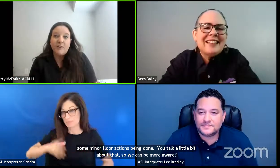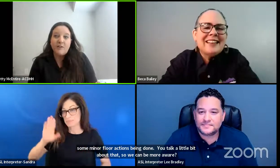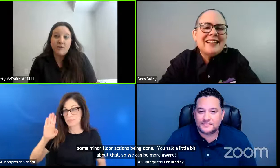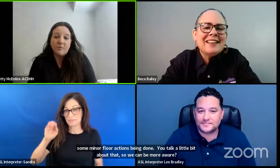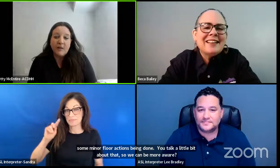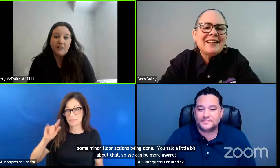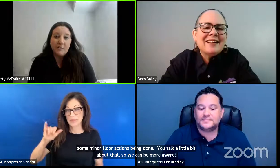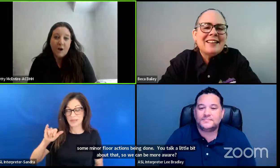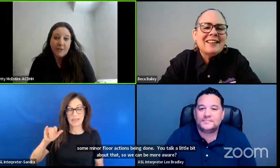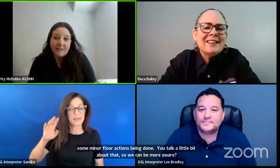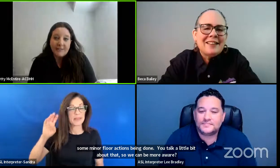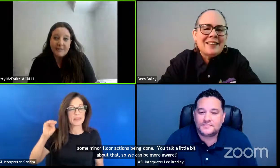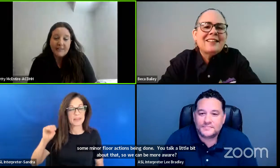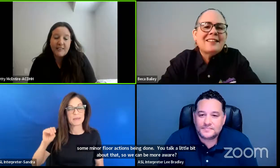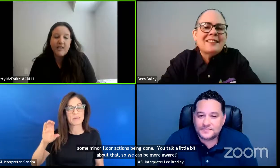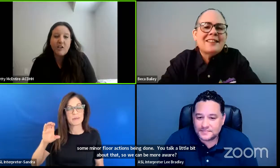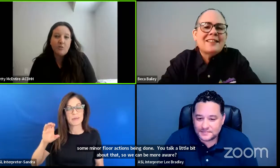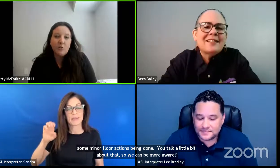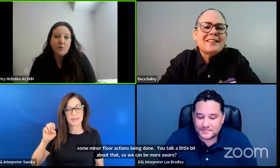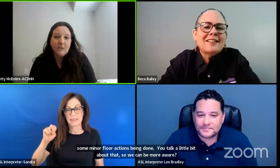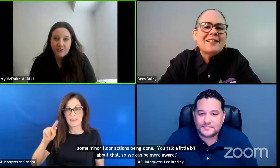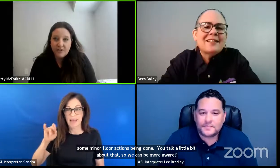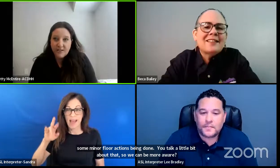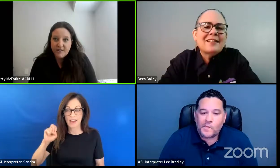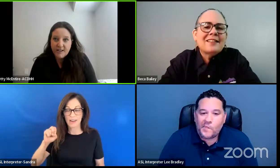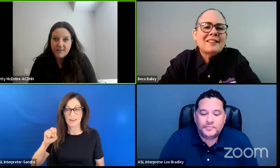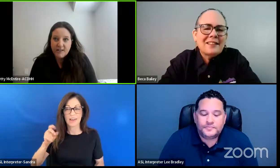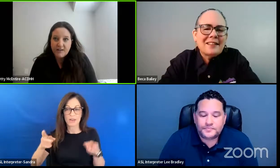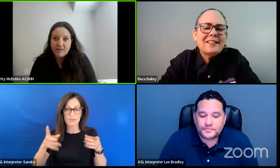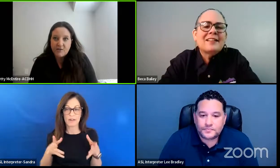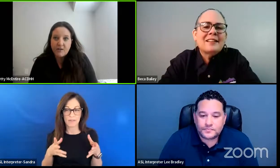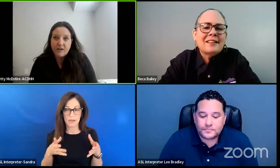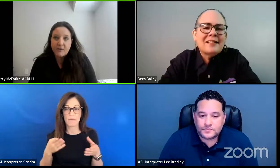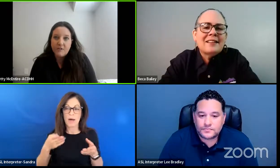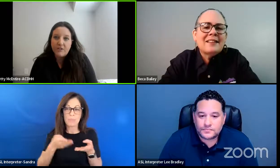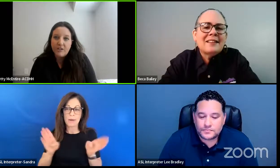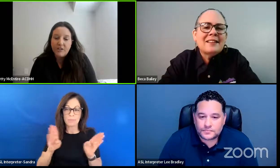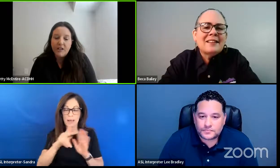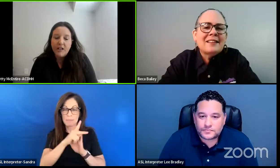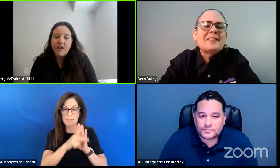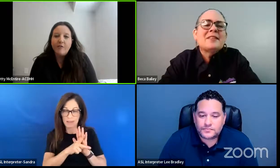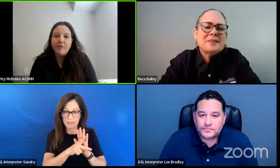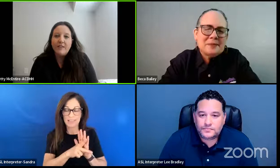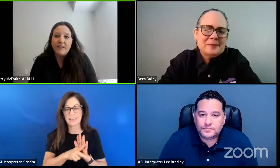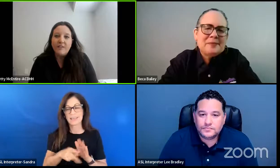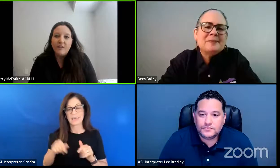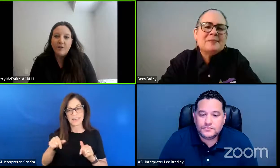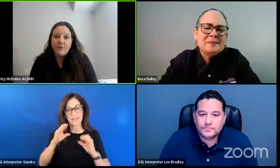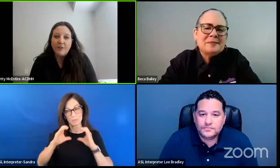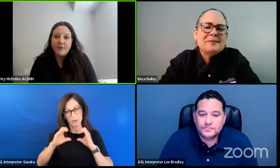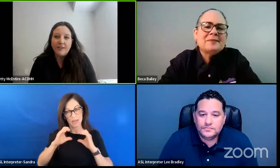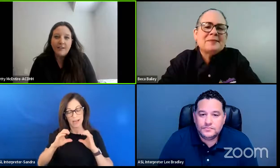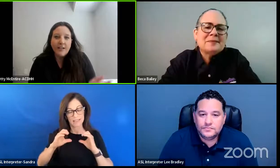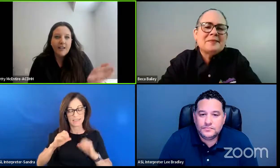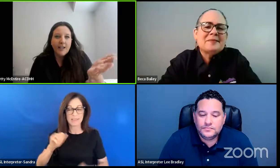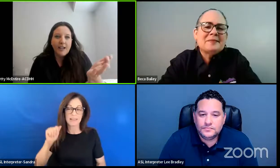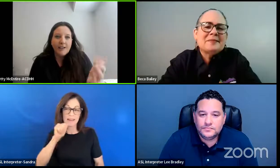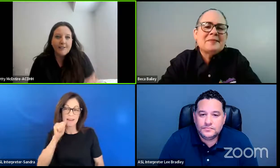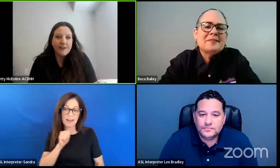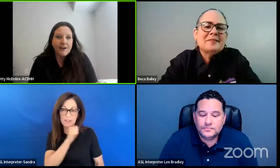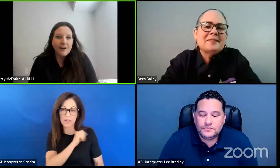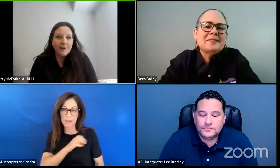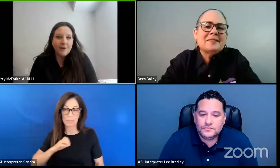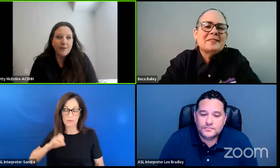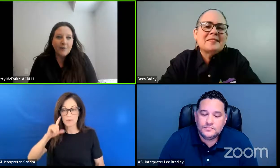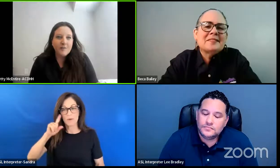I'm the Director of Public Policy and Community Relations at the Arizona Commission for the Deaf and the Hard of Hearing.